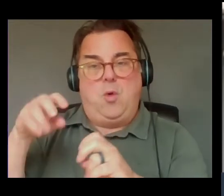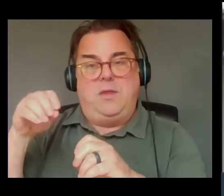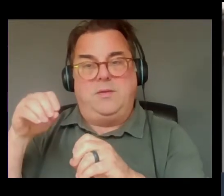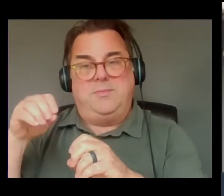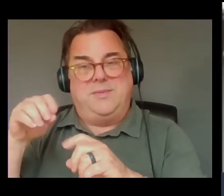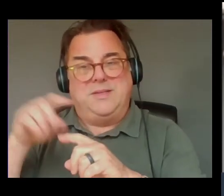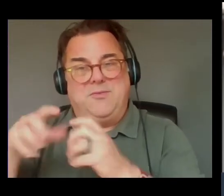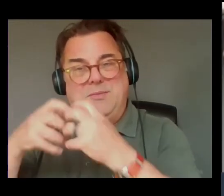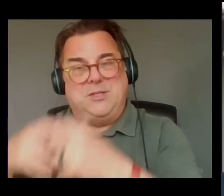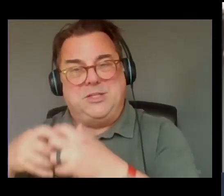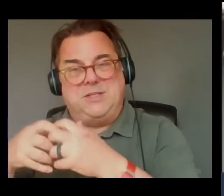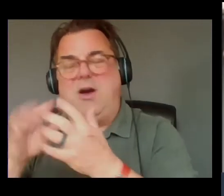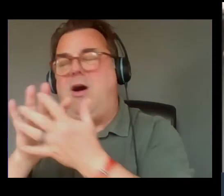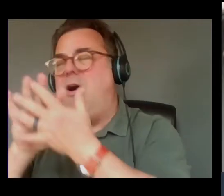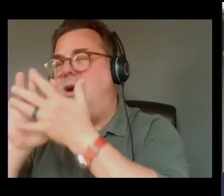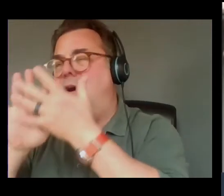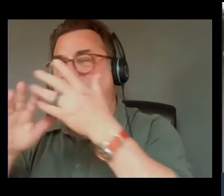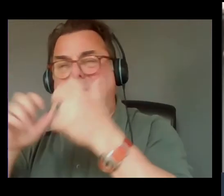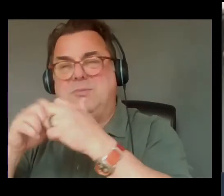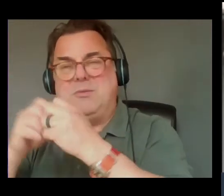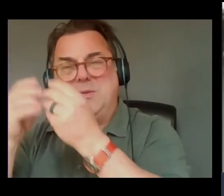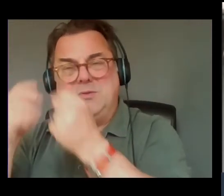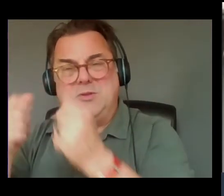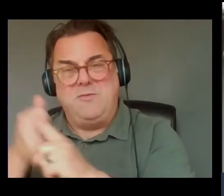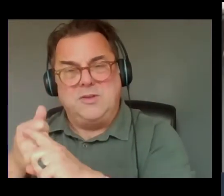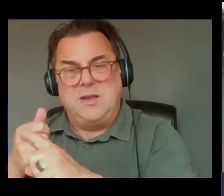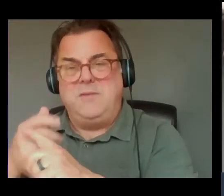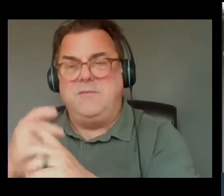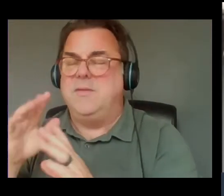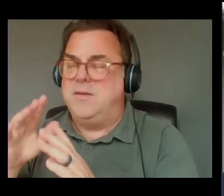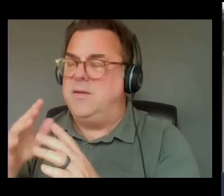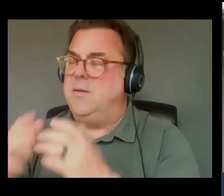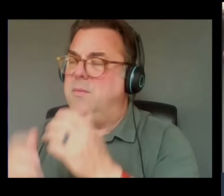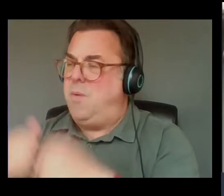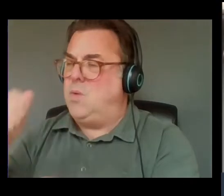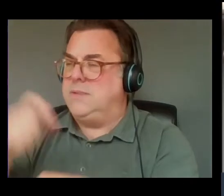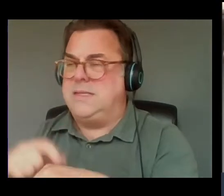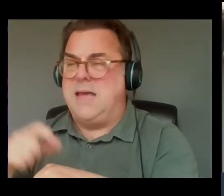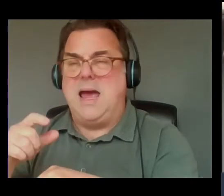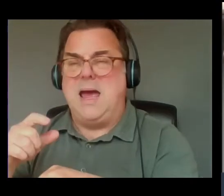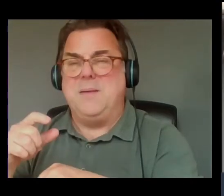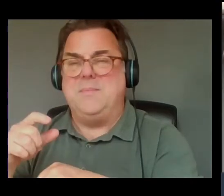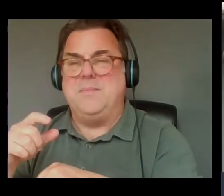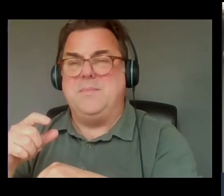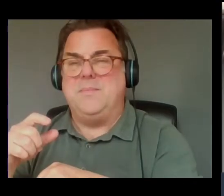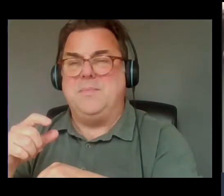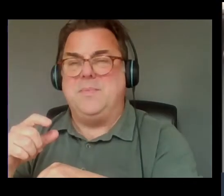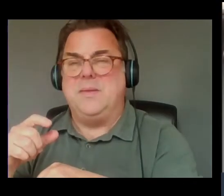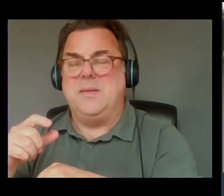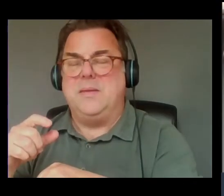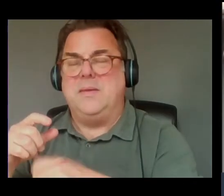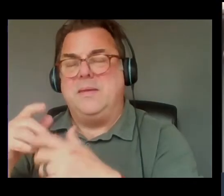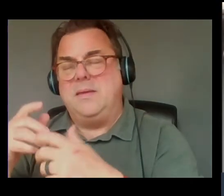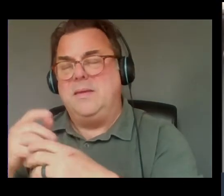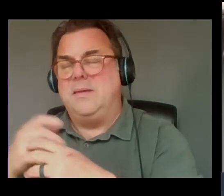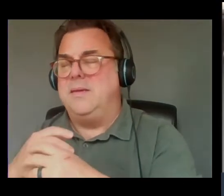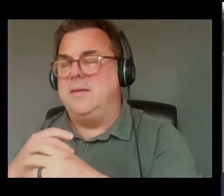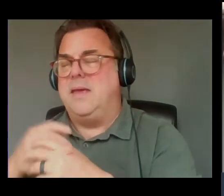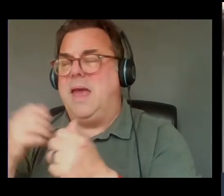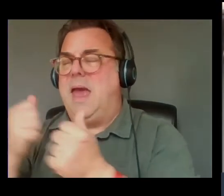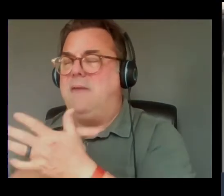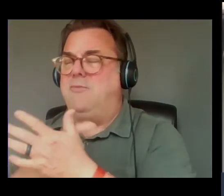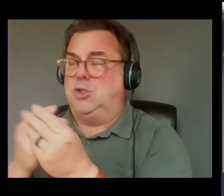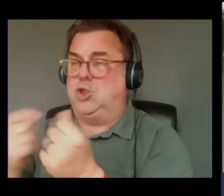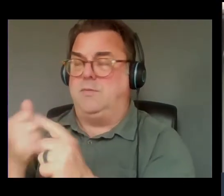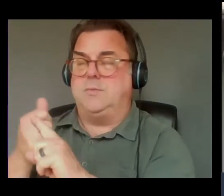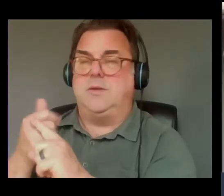of problems that you have to solve, and normally it's everybody is solving them over and